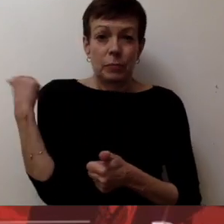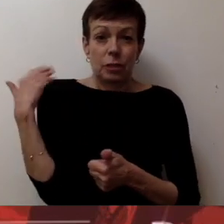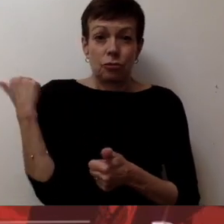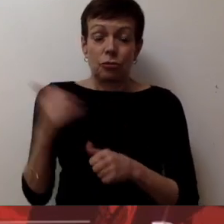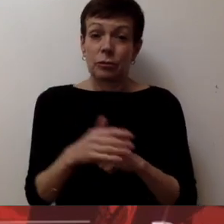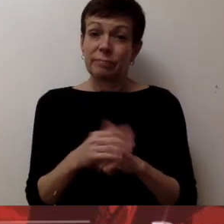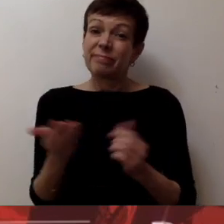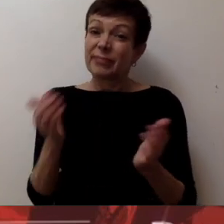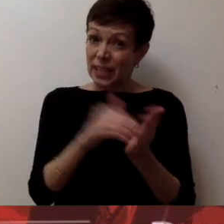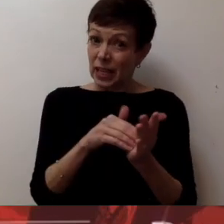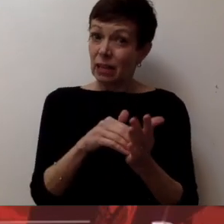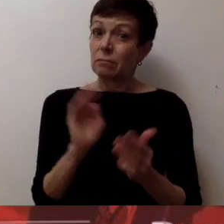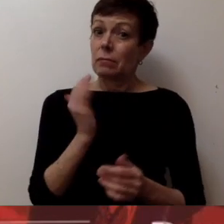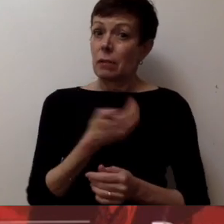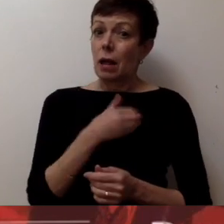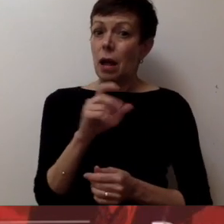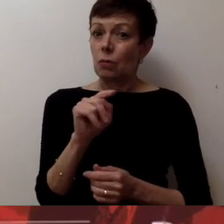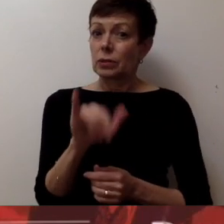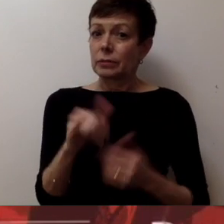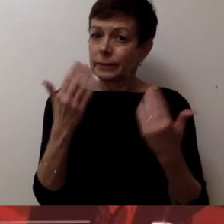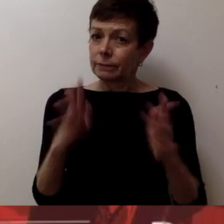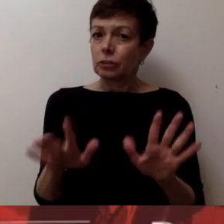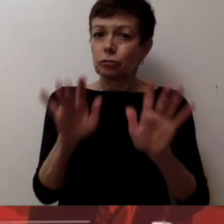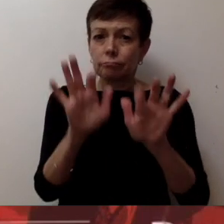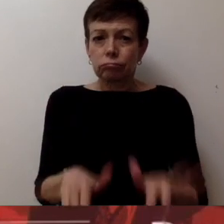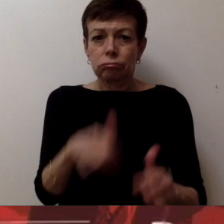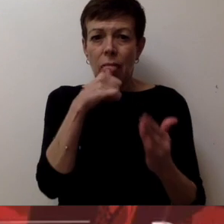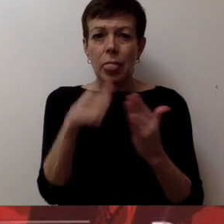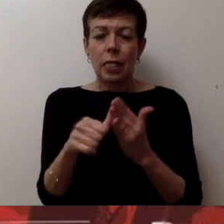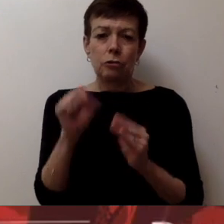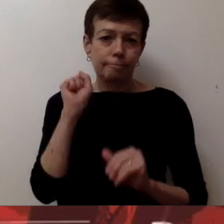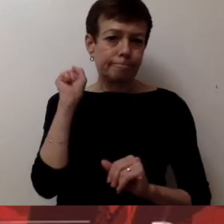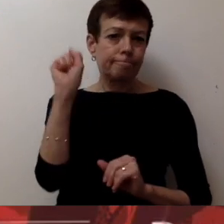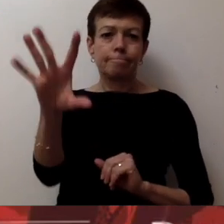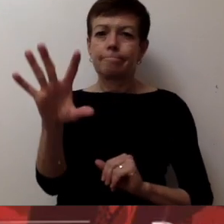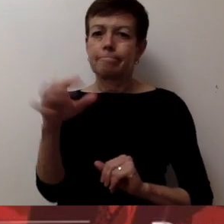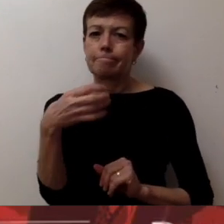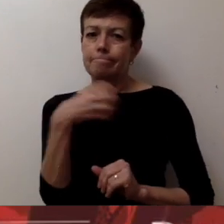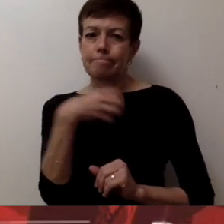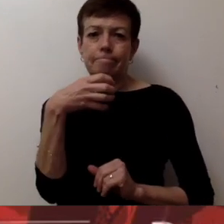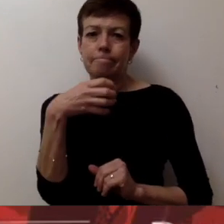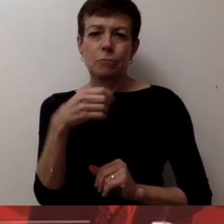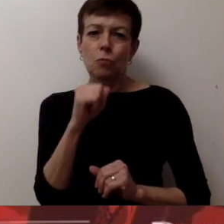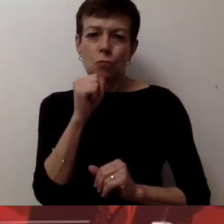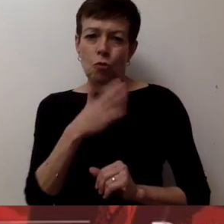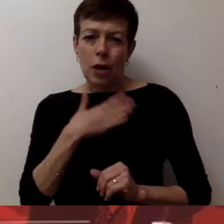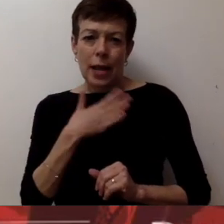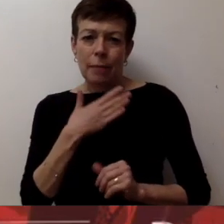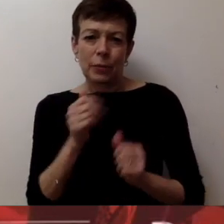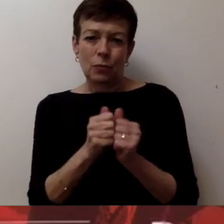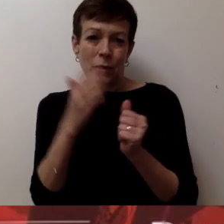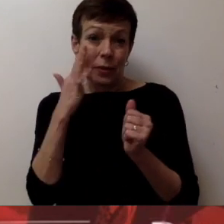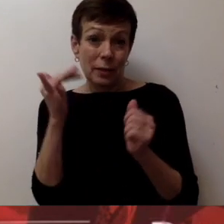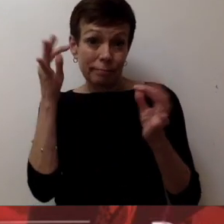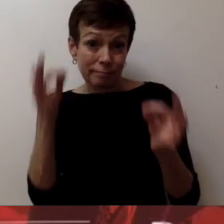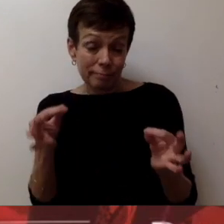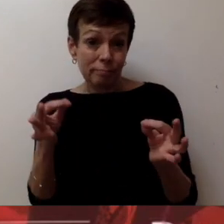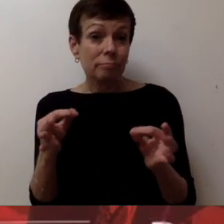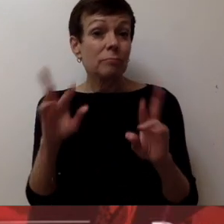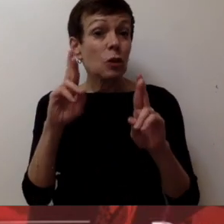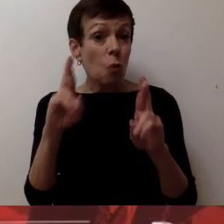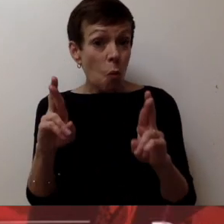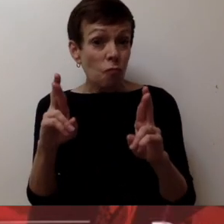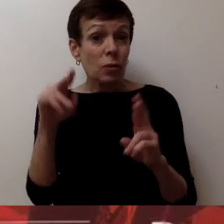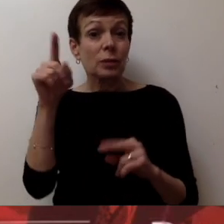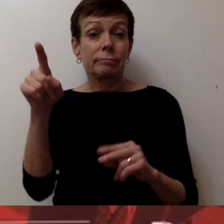City of Red Deer has informed the federal minister of our position, and we hope that he hears